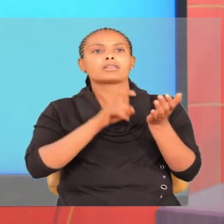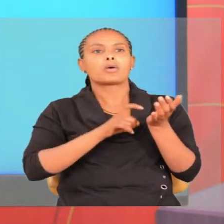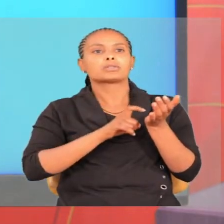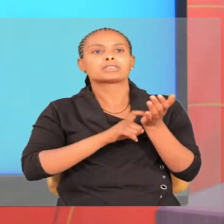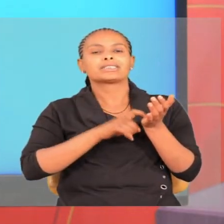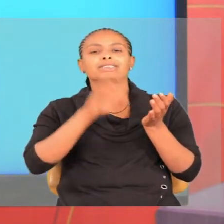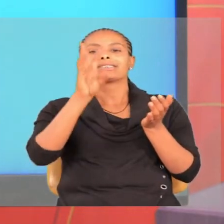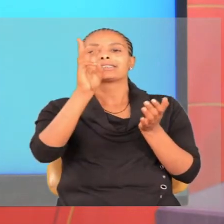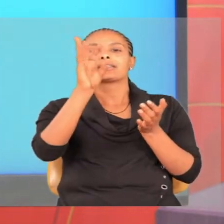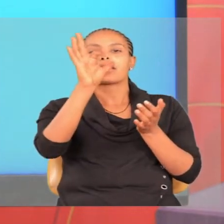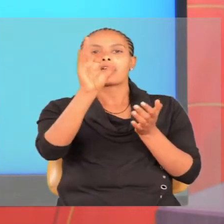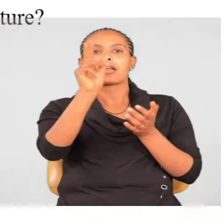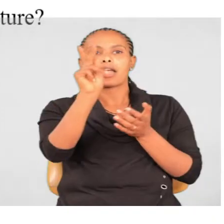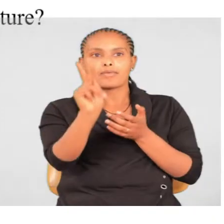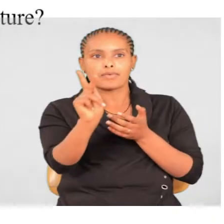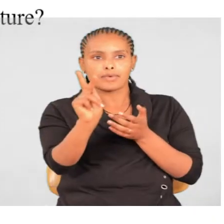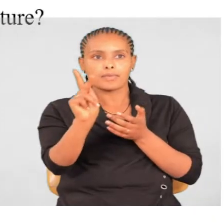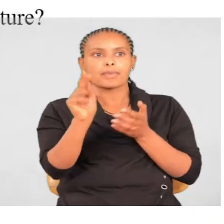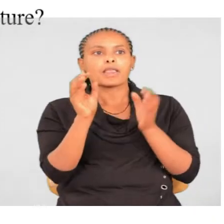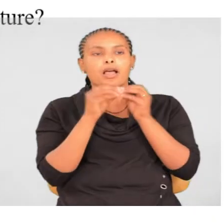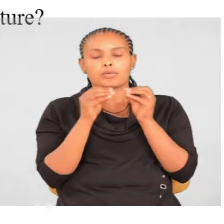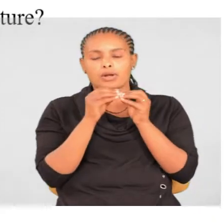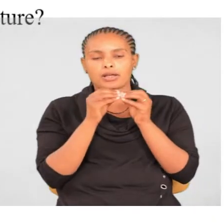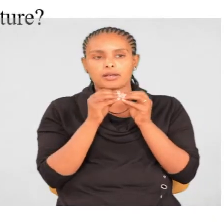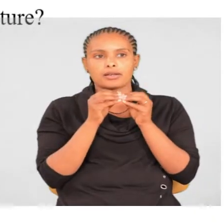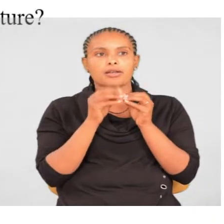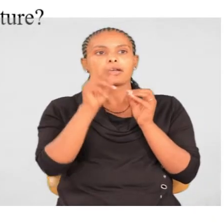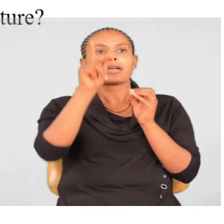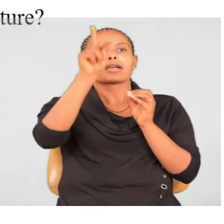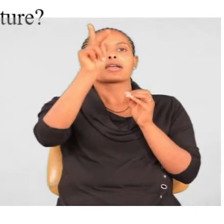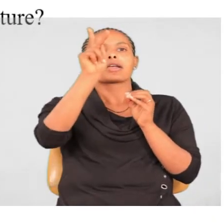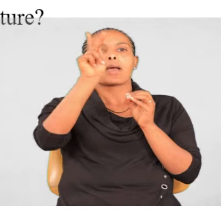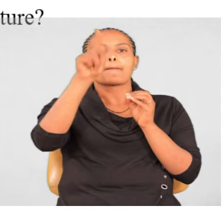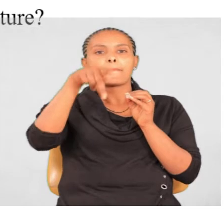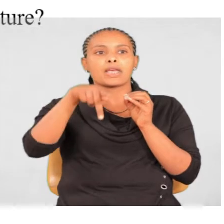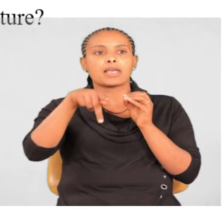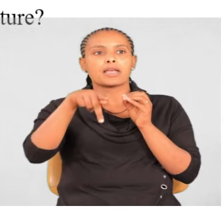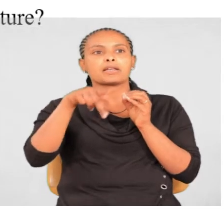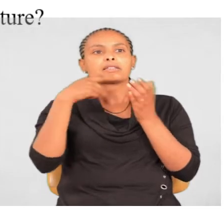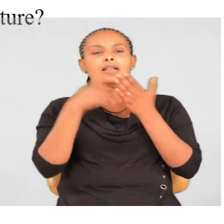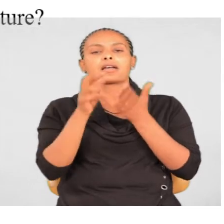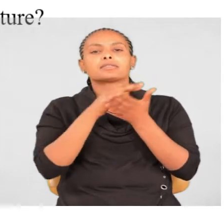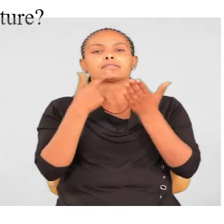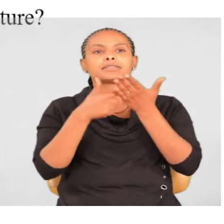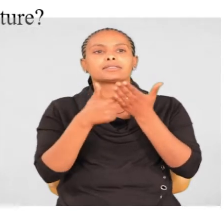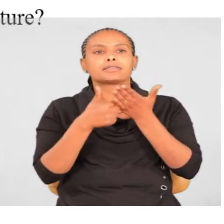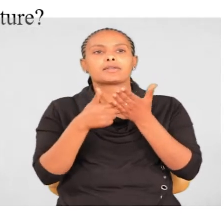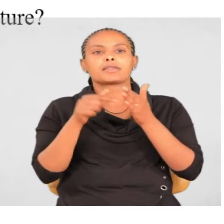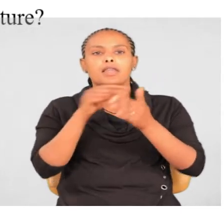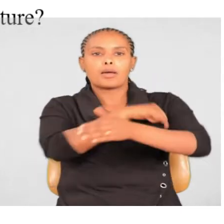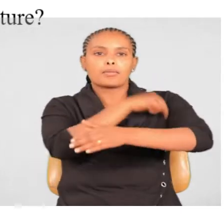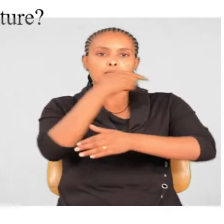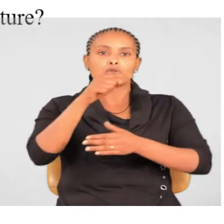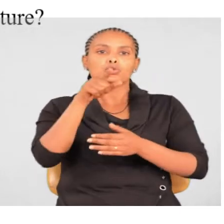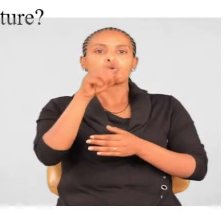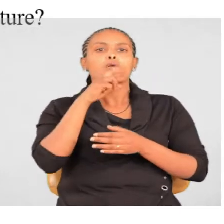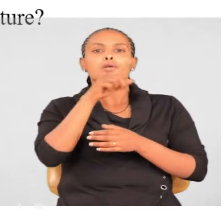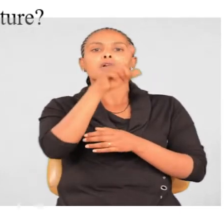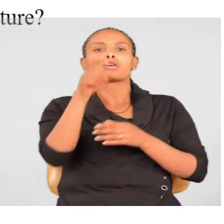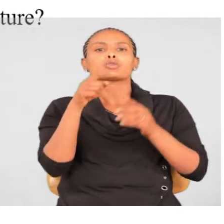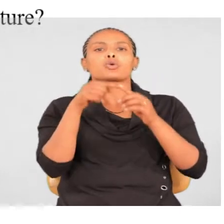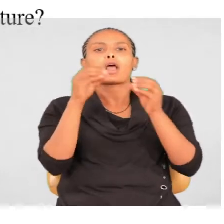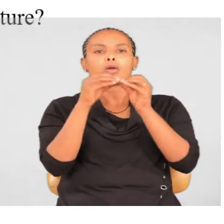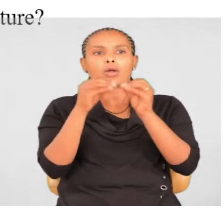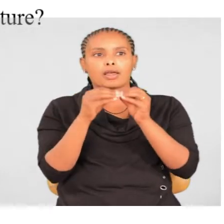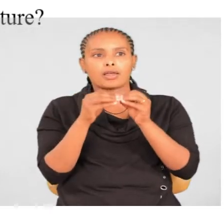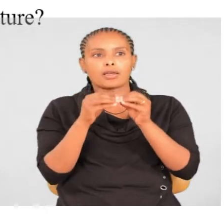1069 Kelvin. Calculate the Kp for the reaction at this temperature. You are asked to